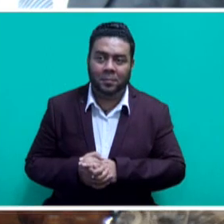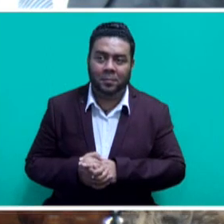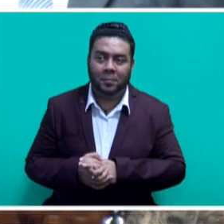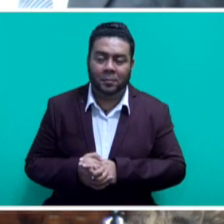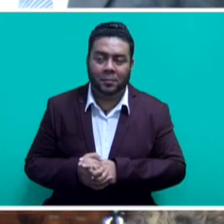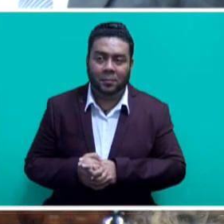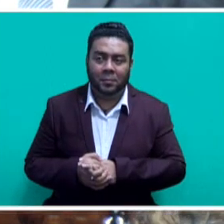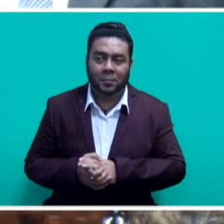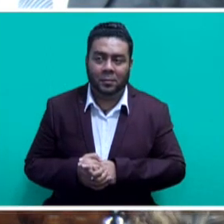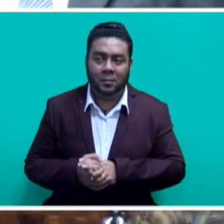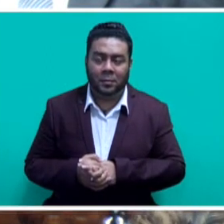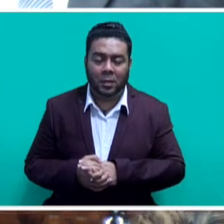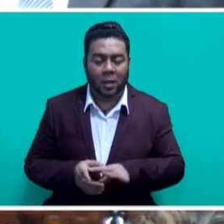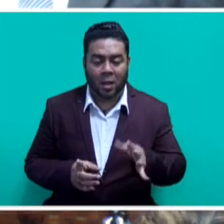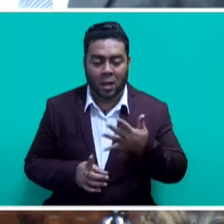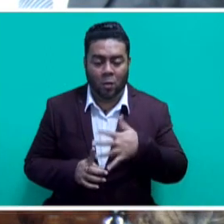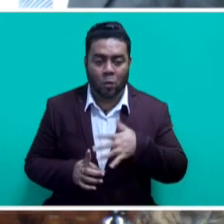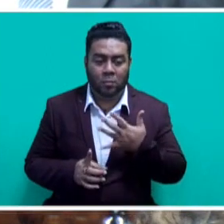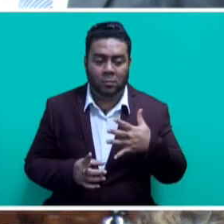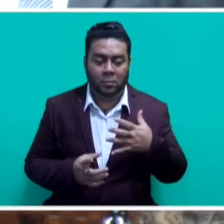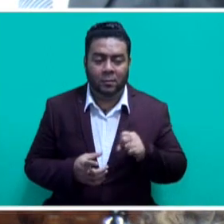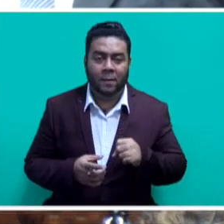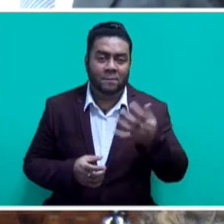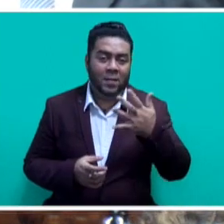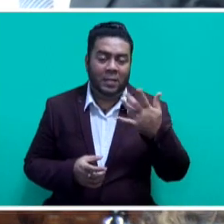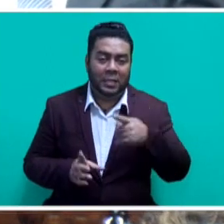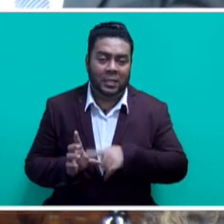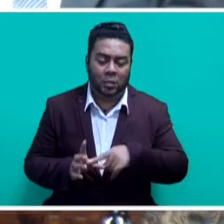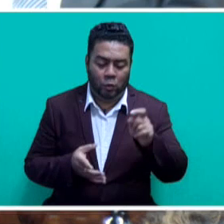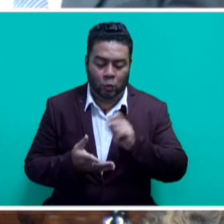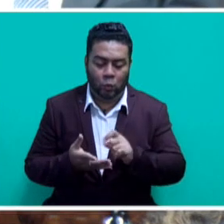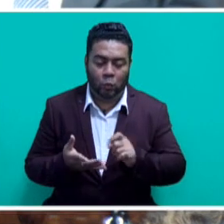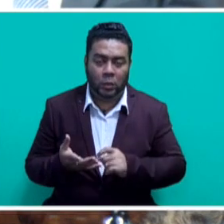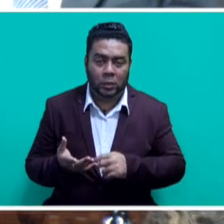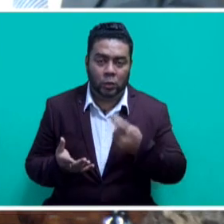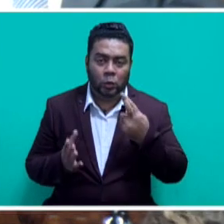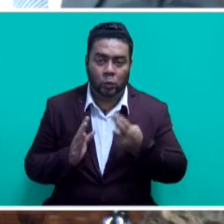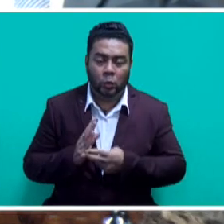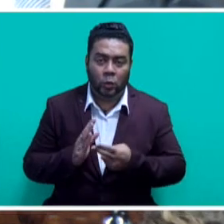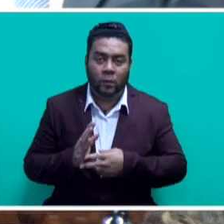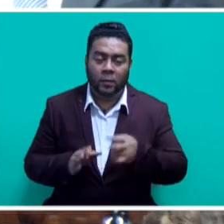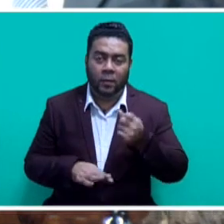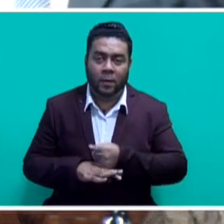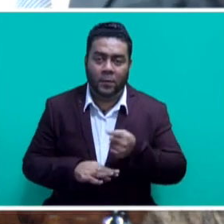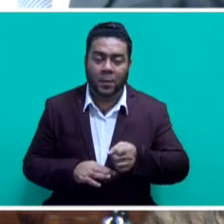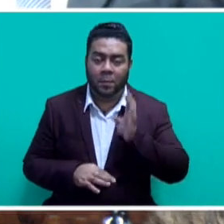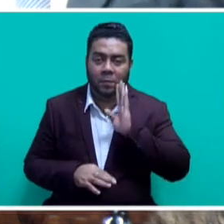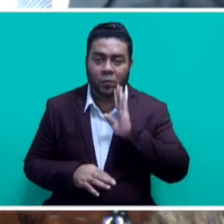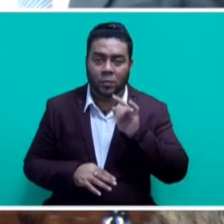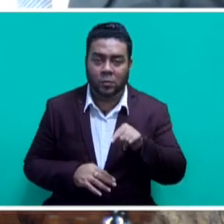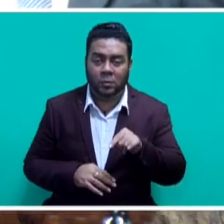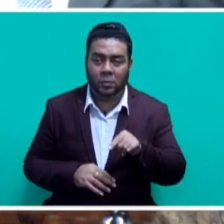Our predecessors had more than 15 years to right the perceived wrongs of the government before them,